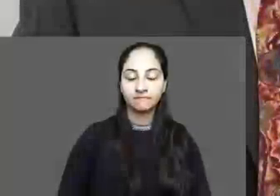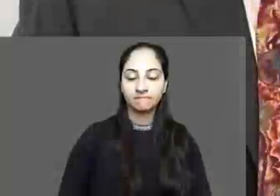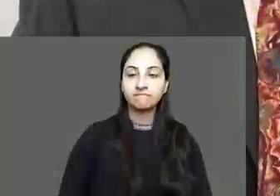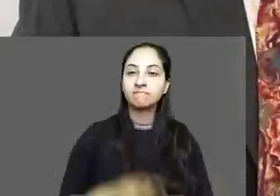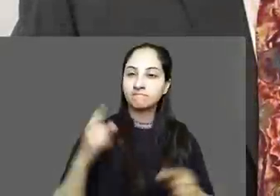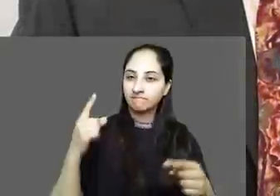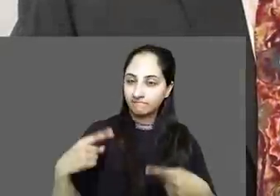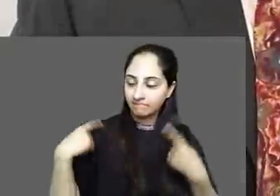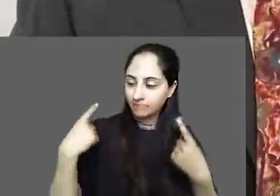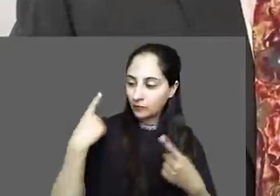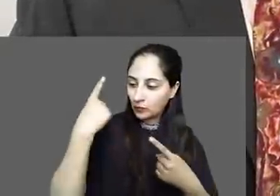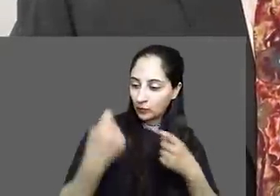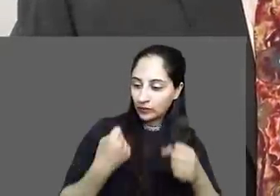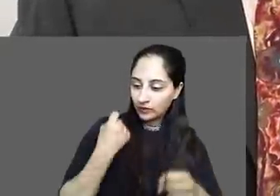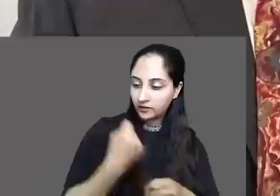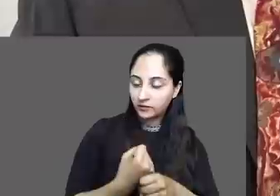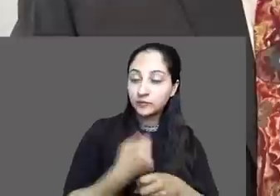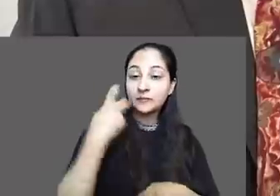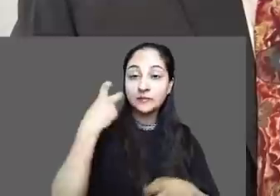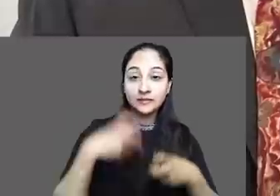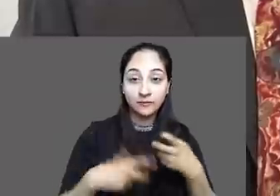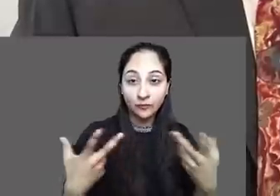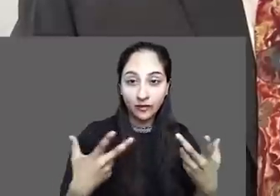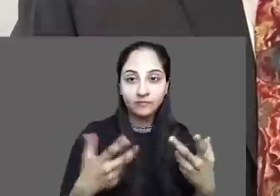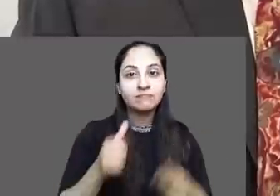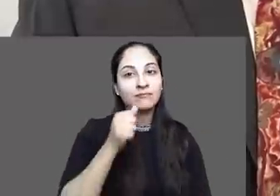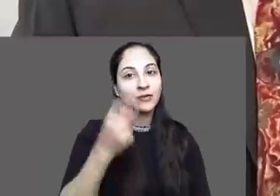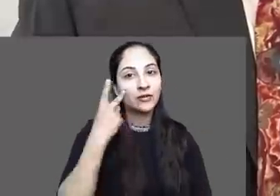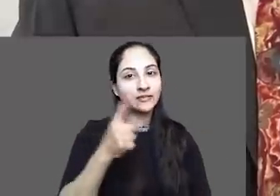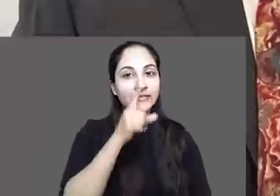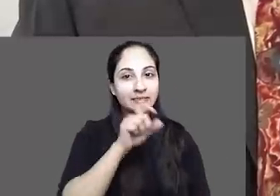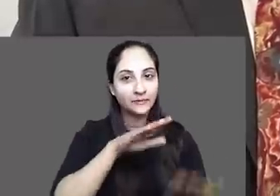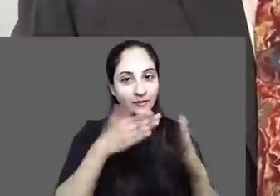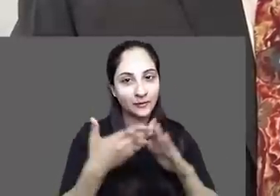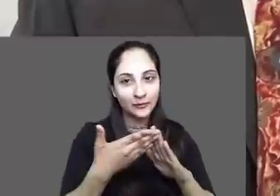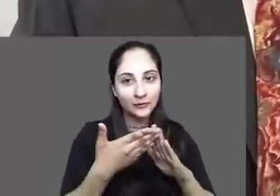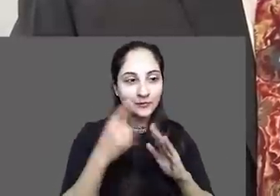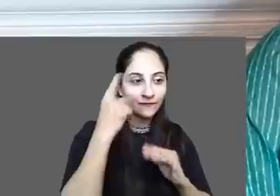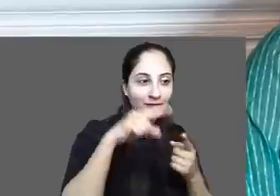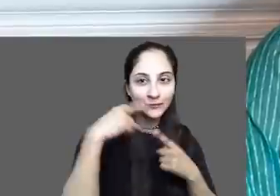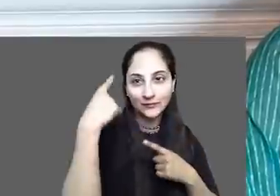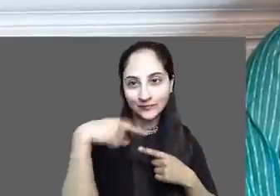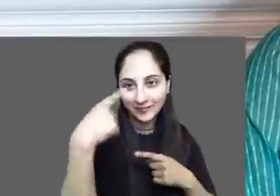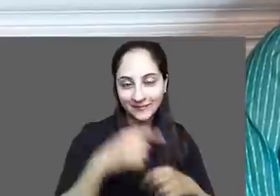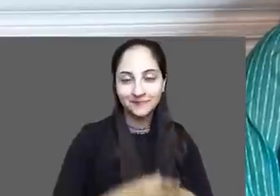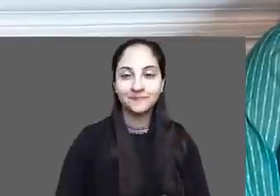The hardest part of the past year has been not being able to see all the Jamaat in person.